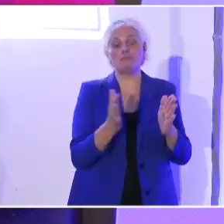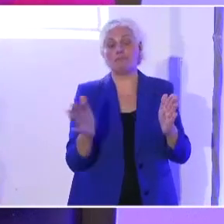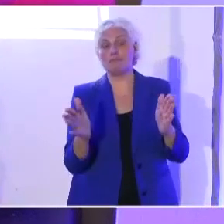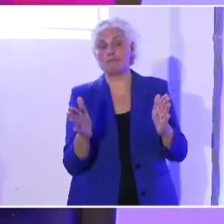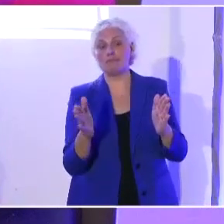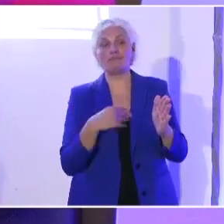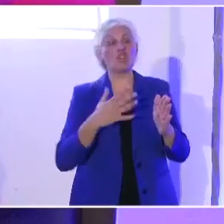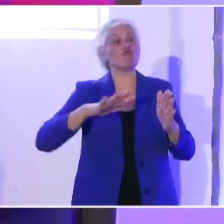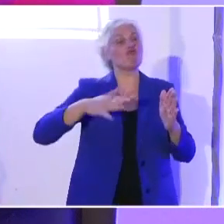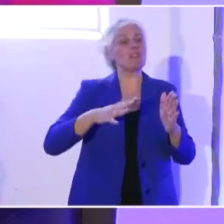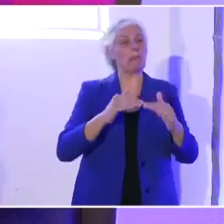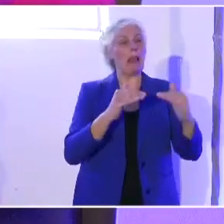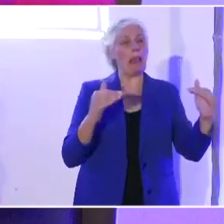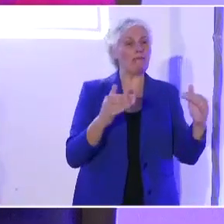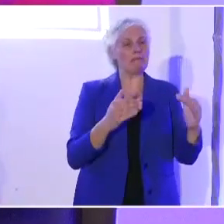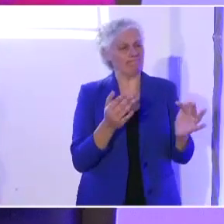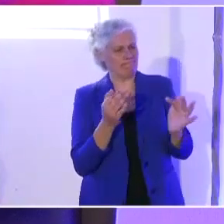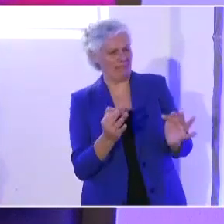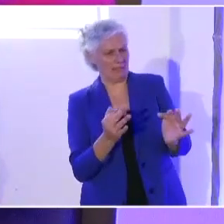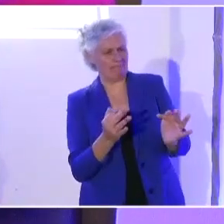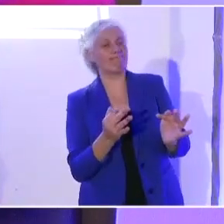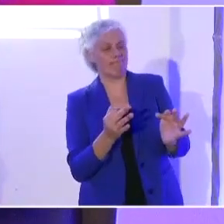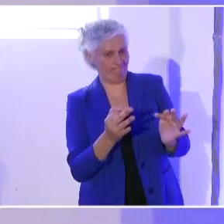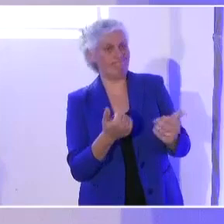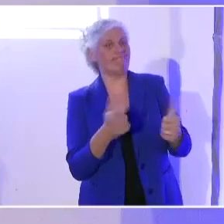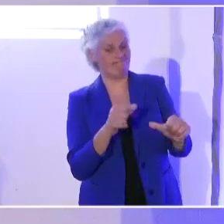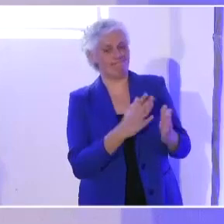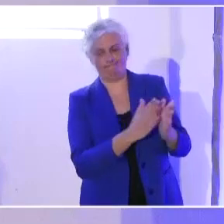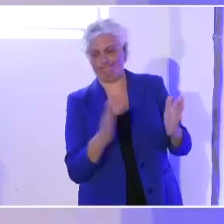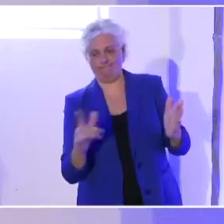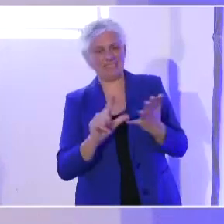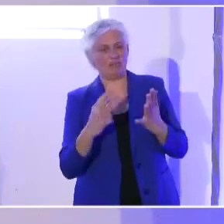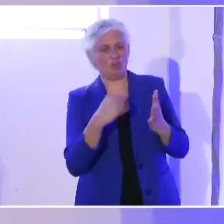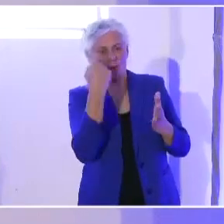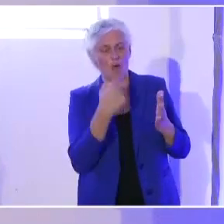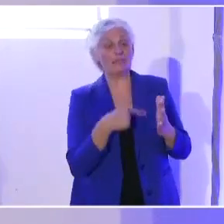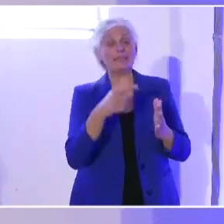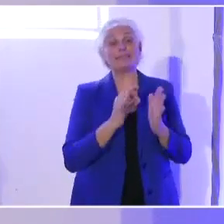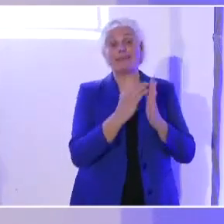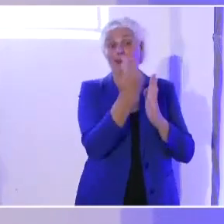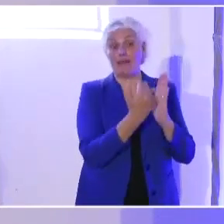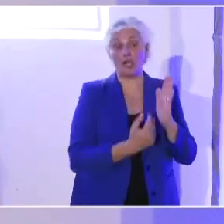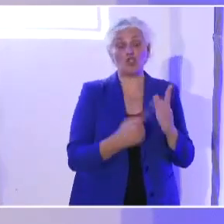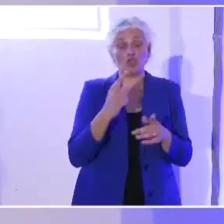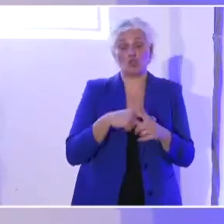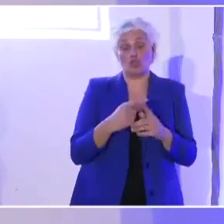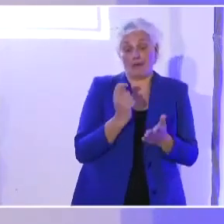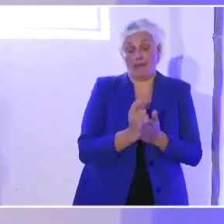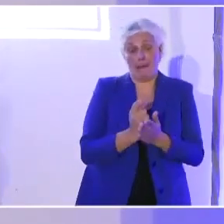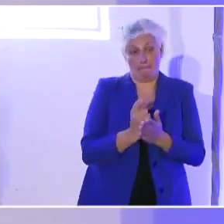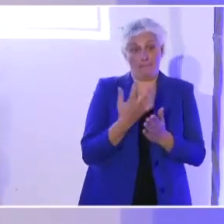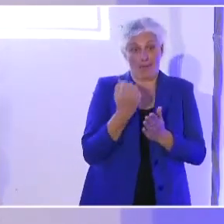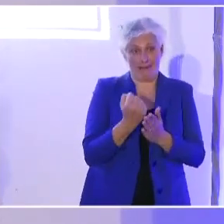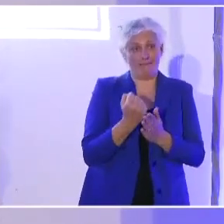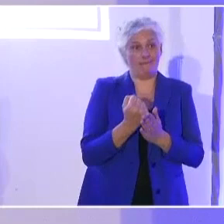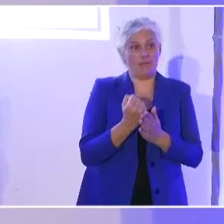have a reasonable degree of certainty that a data breach occurred. So the guidelines envisage that you'll have a short period of time